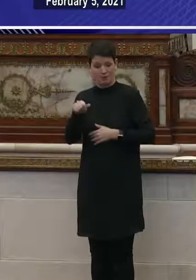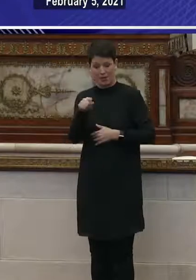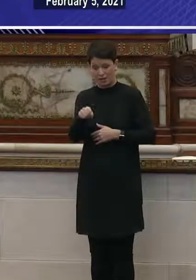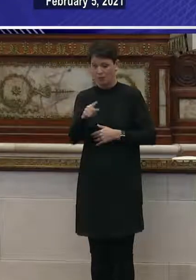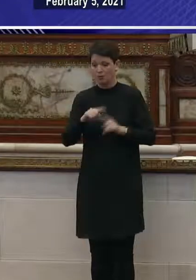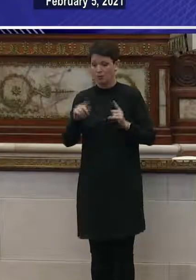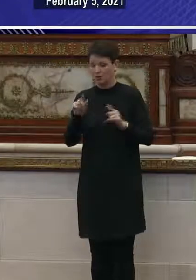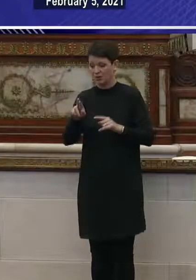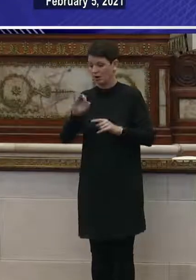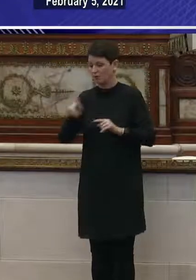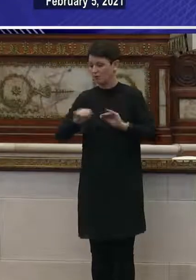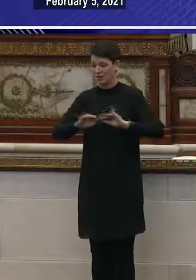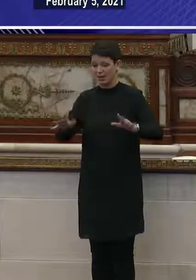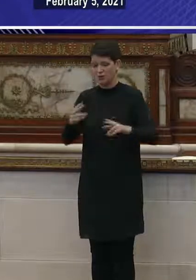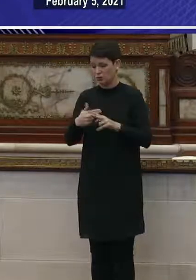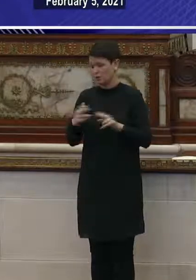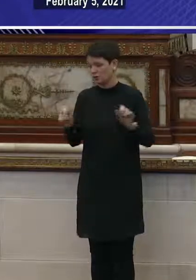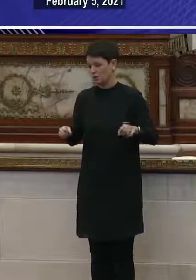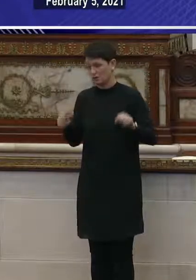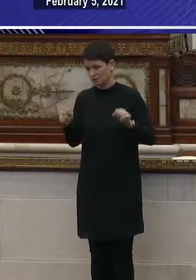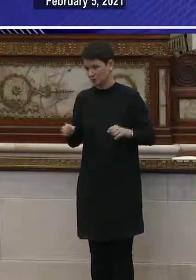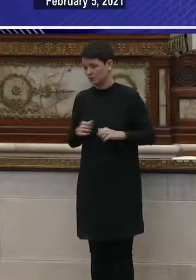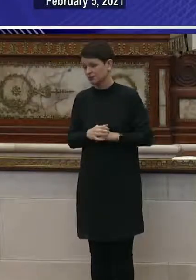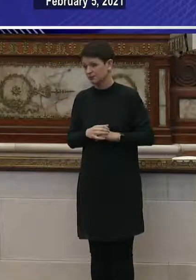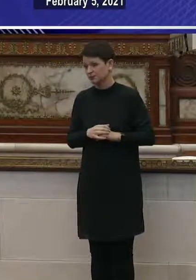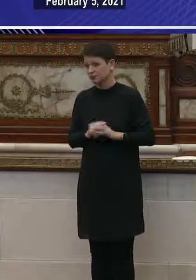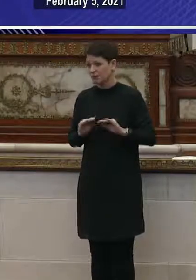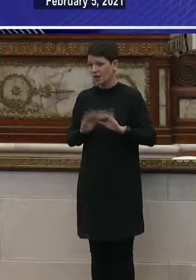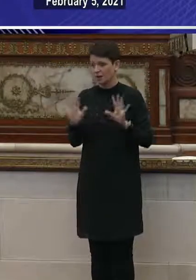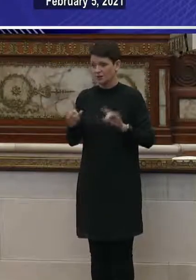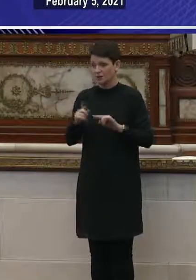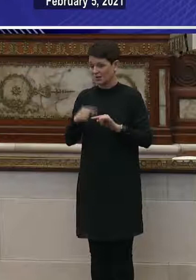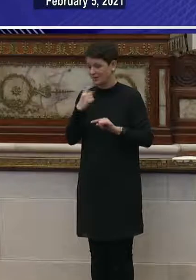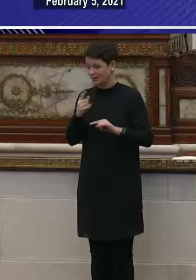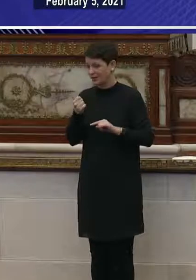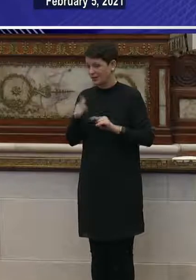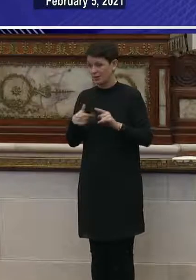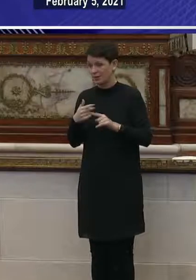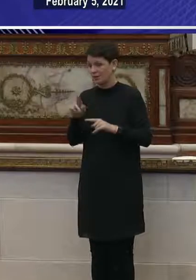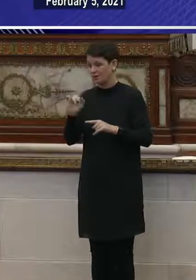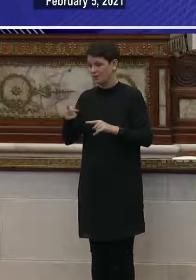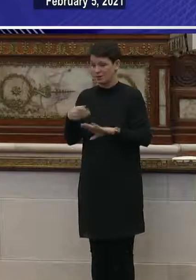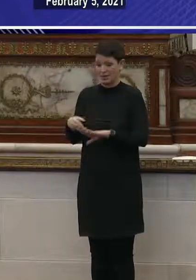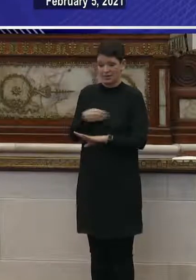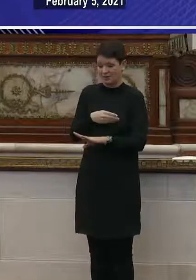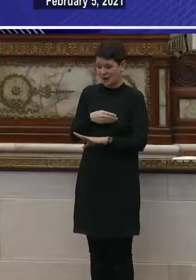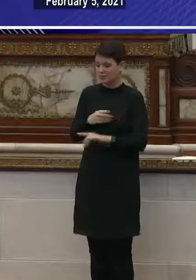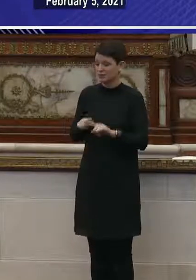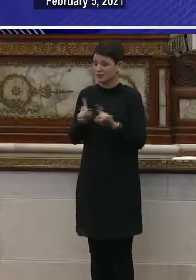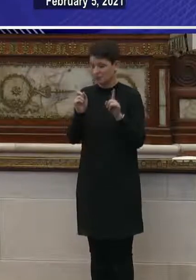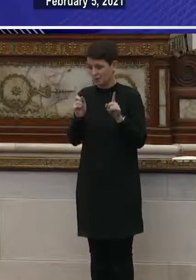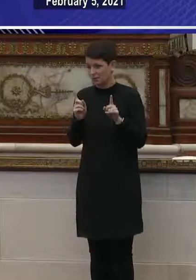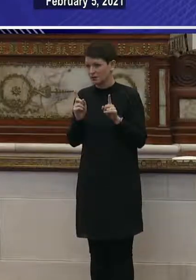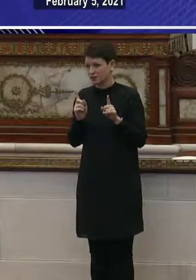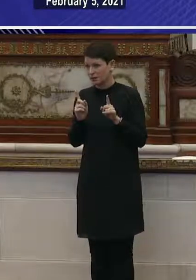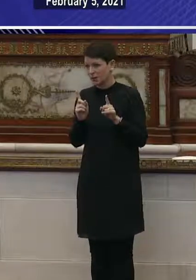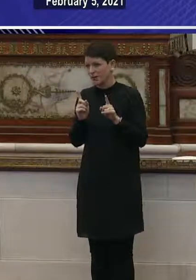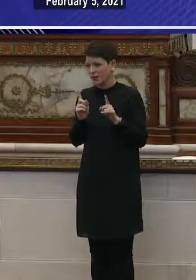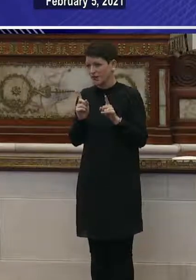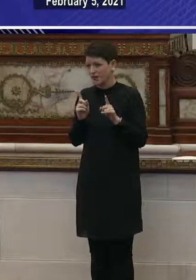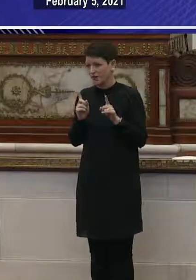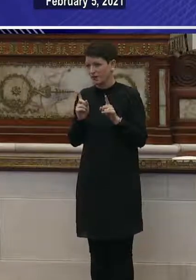this RFP out as soon as possible. And obviously, we can't tell you anything about the RFP in advance, but